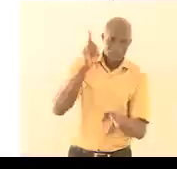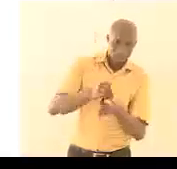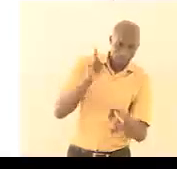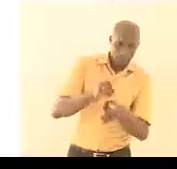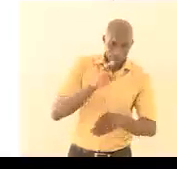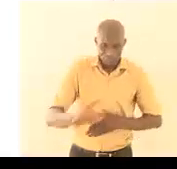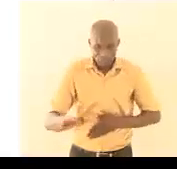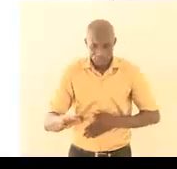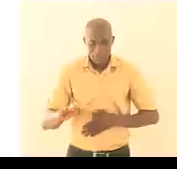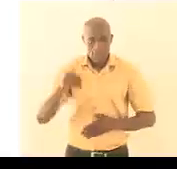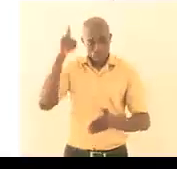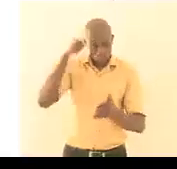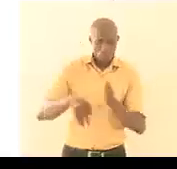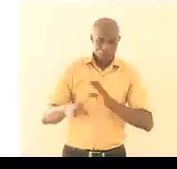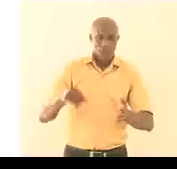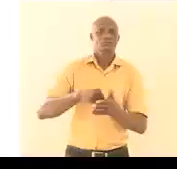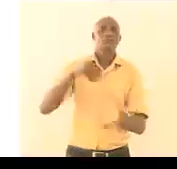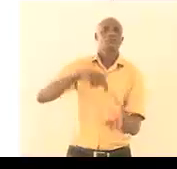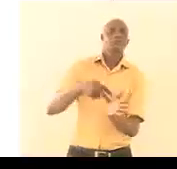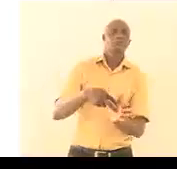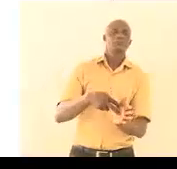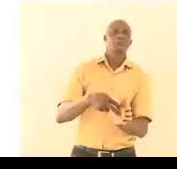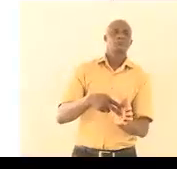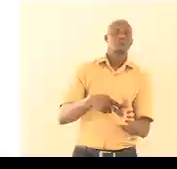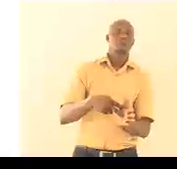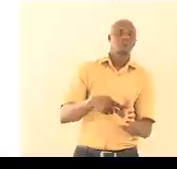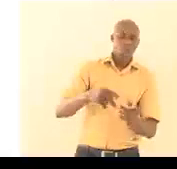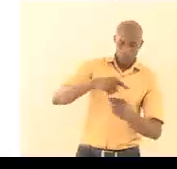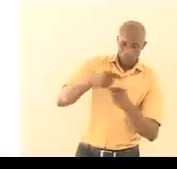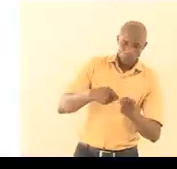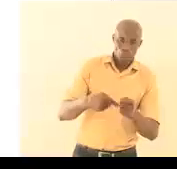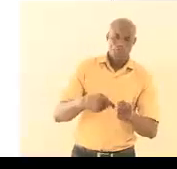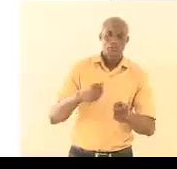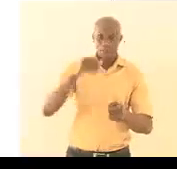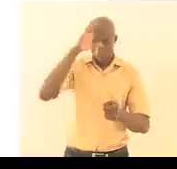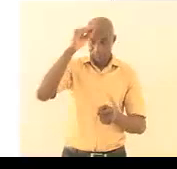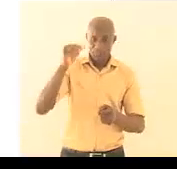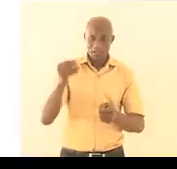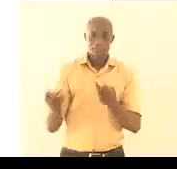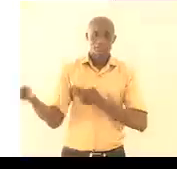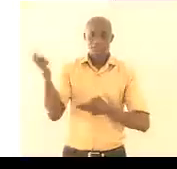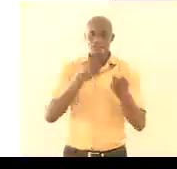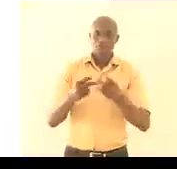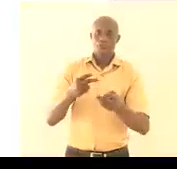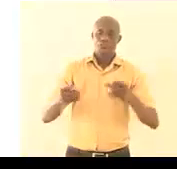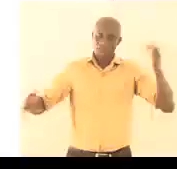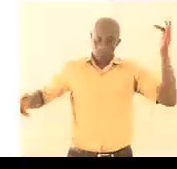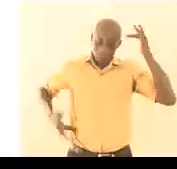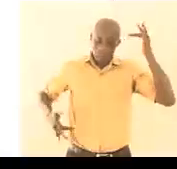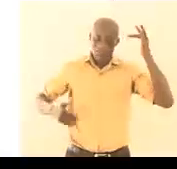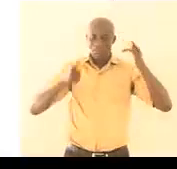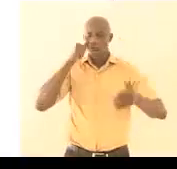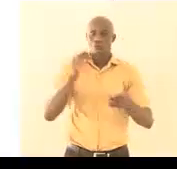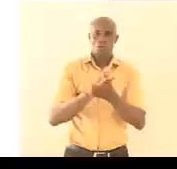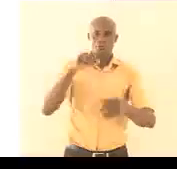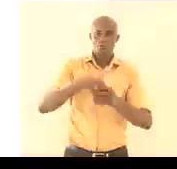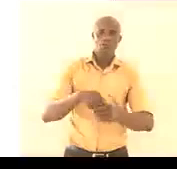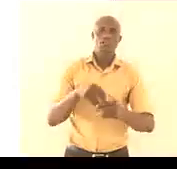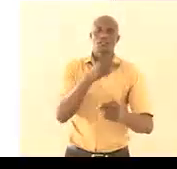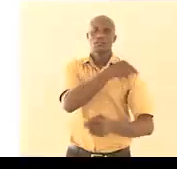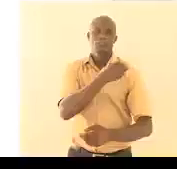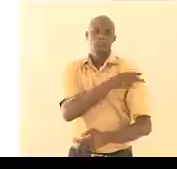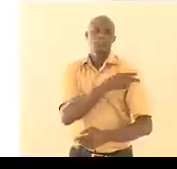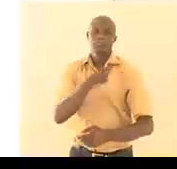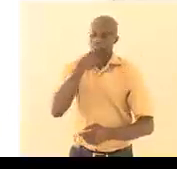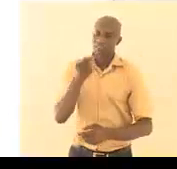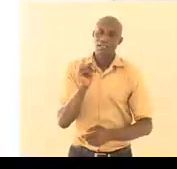child, what does it mean? When a man visits his sick wife in the hospital and says, I